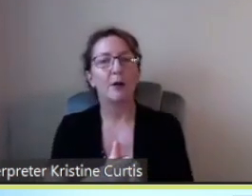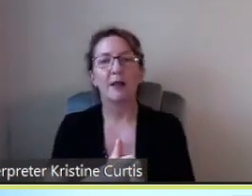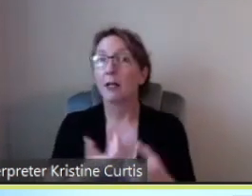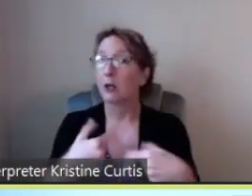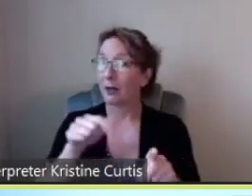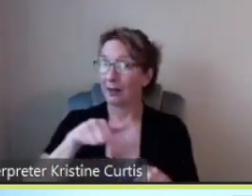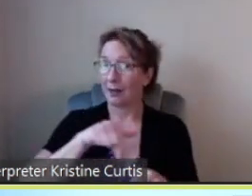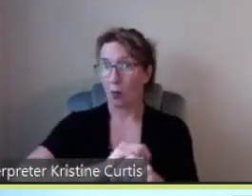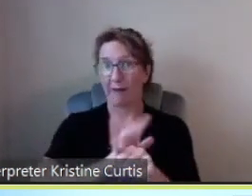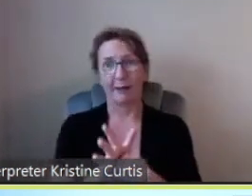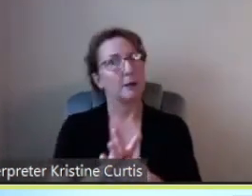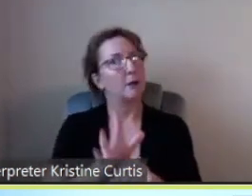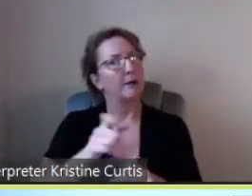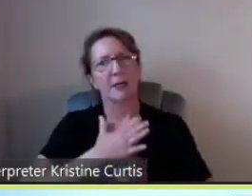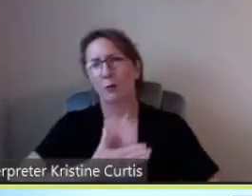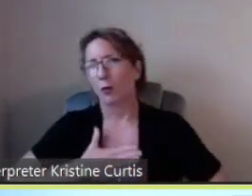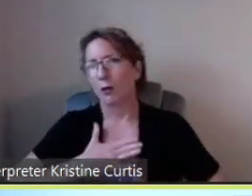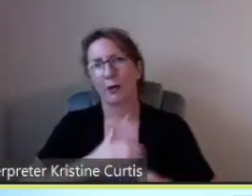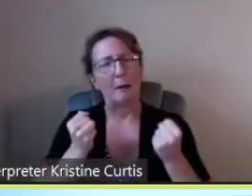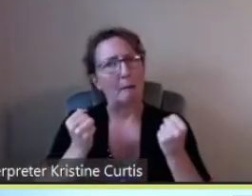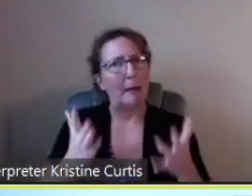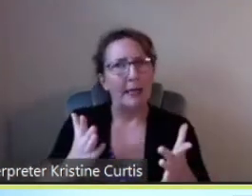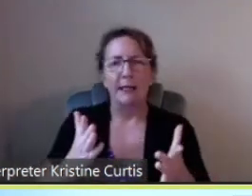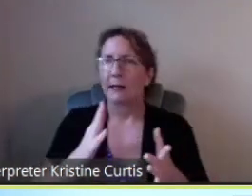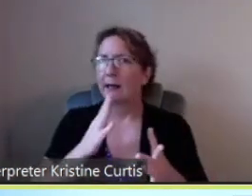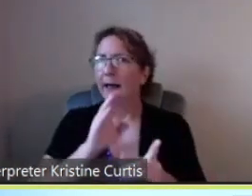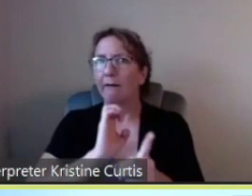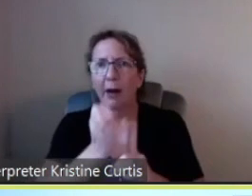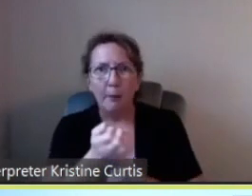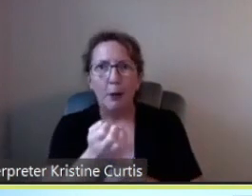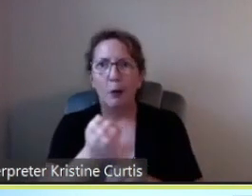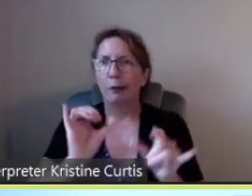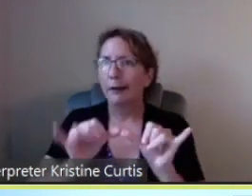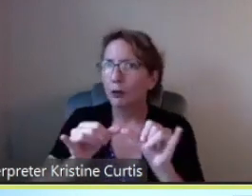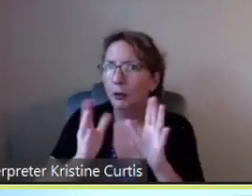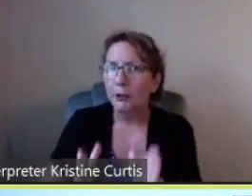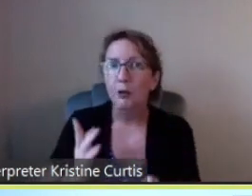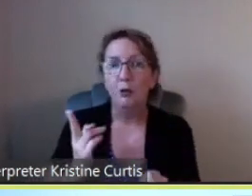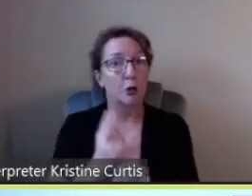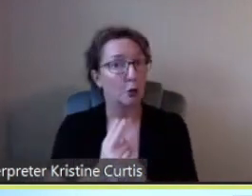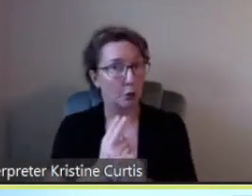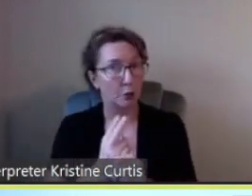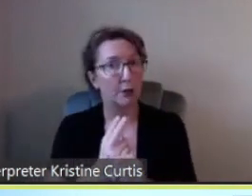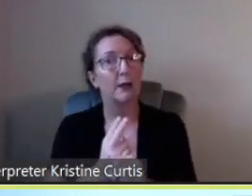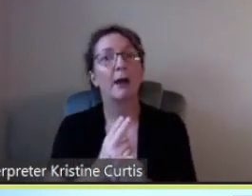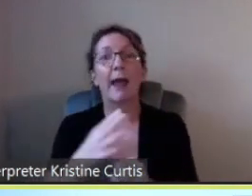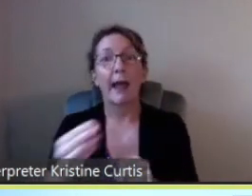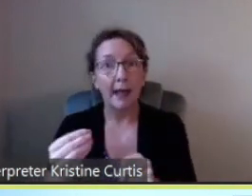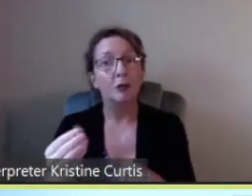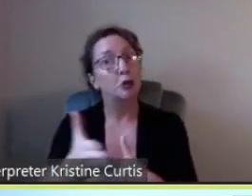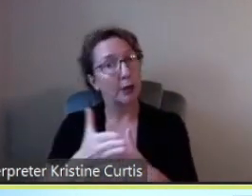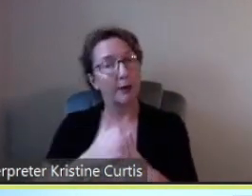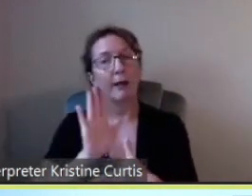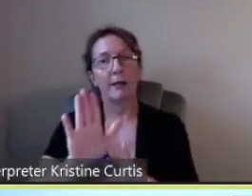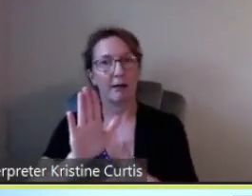you really have to appreciate a lot of environmental engineers who are actively sharing their research results and also their understanding of this